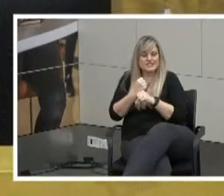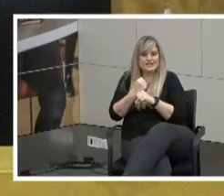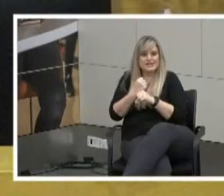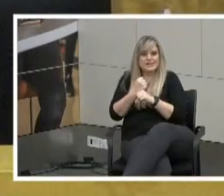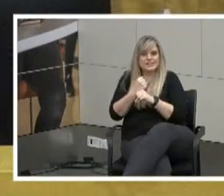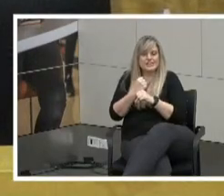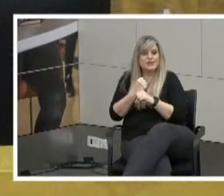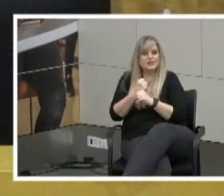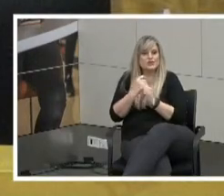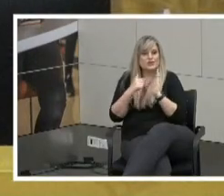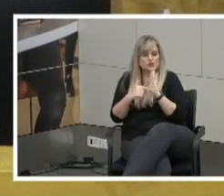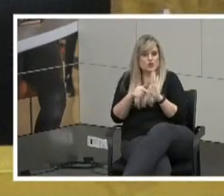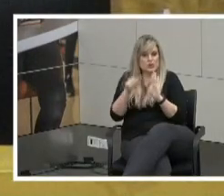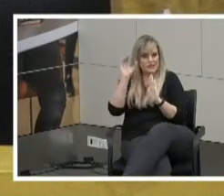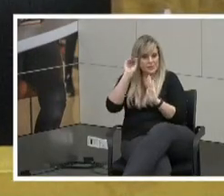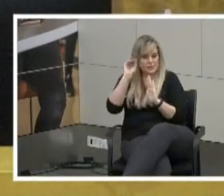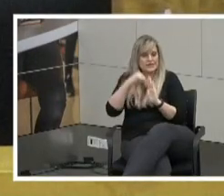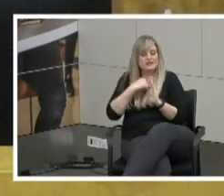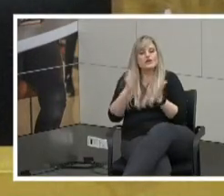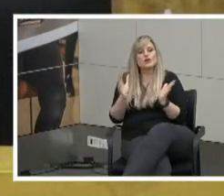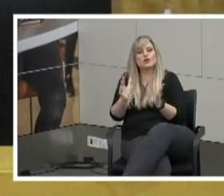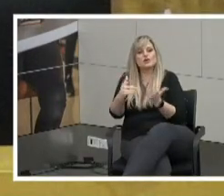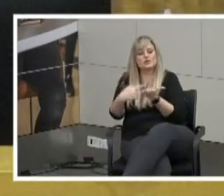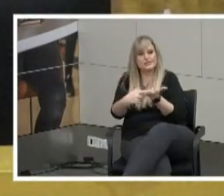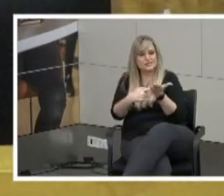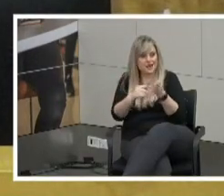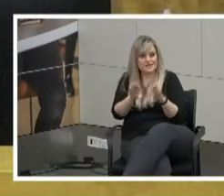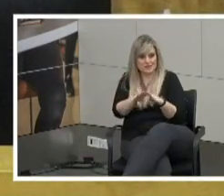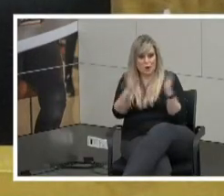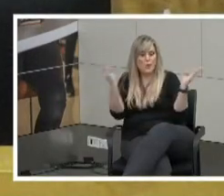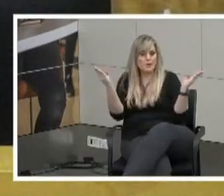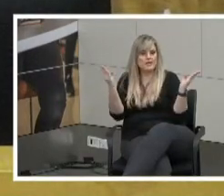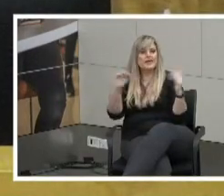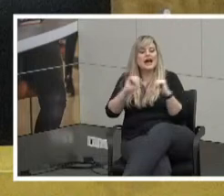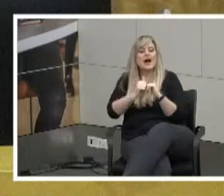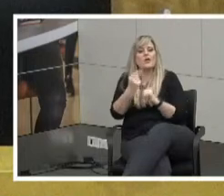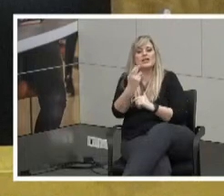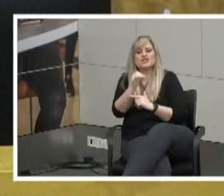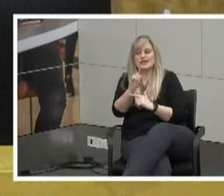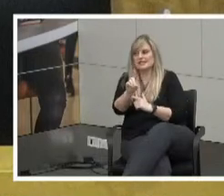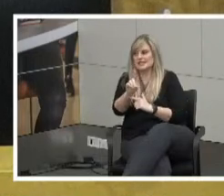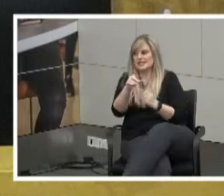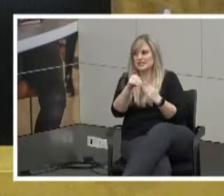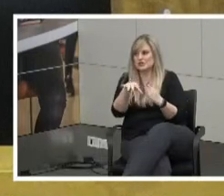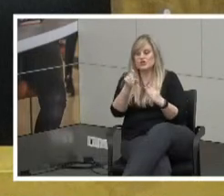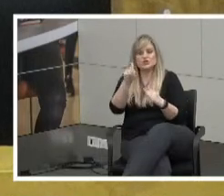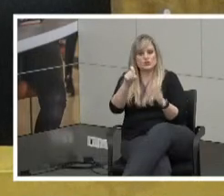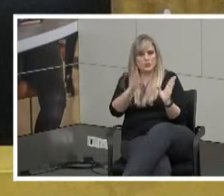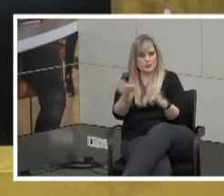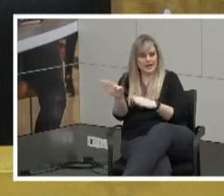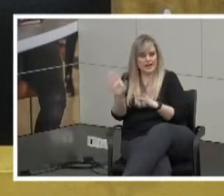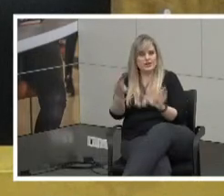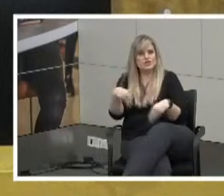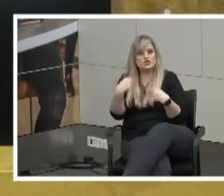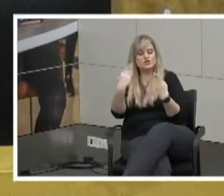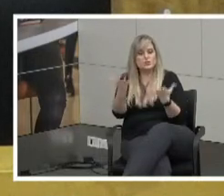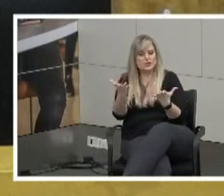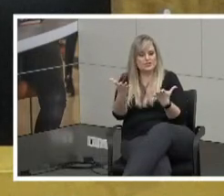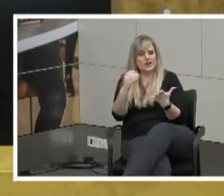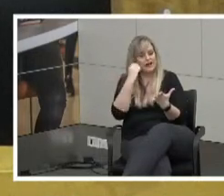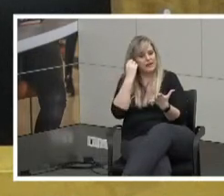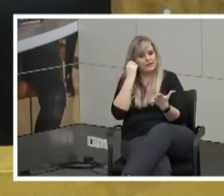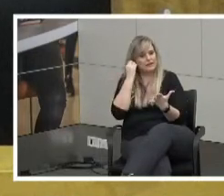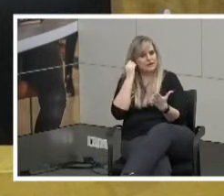ma'am your time is up thank you ma'am ma'am this is your warning please stop